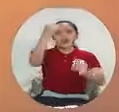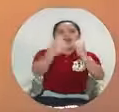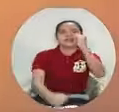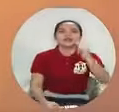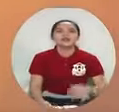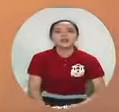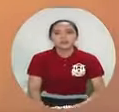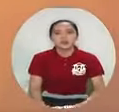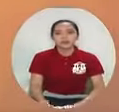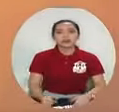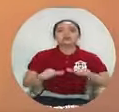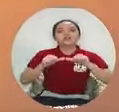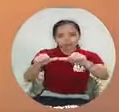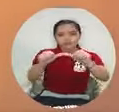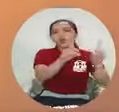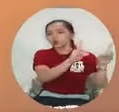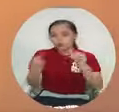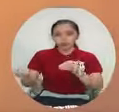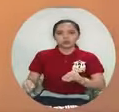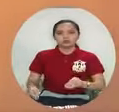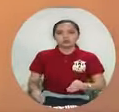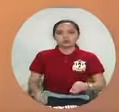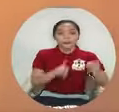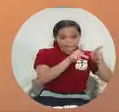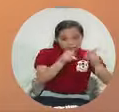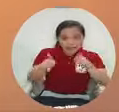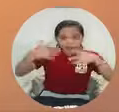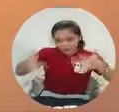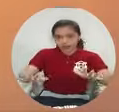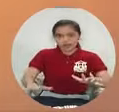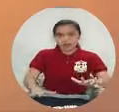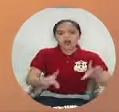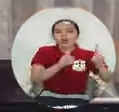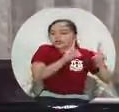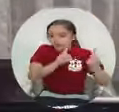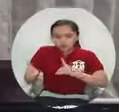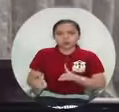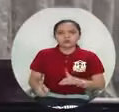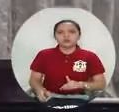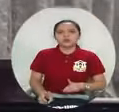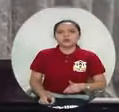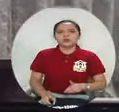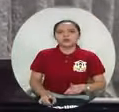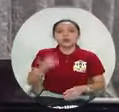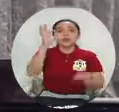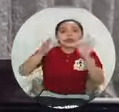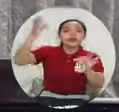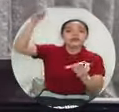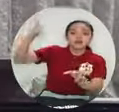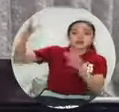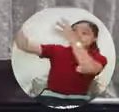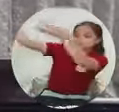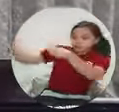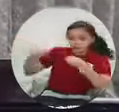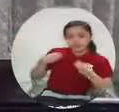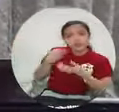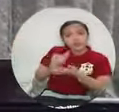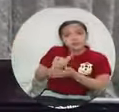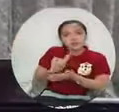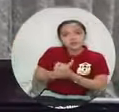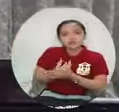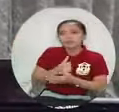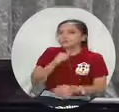lastly, perform it. Perform it. Perform it right away. When the Lord gives you the demand, when He answers your prayer,